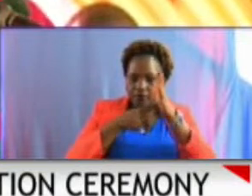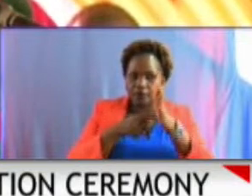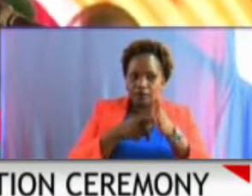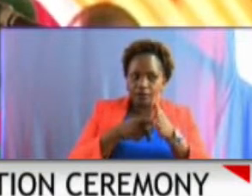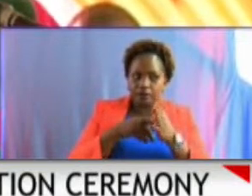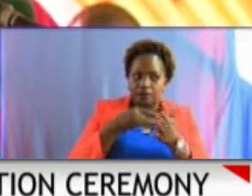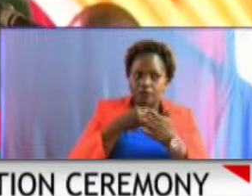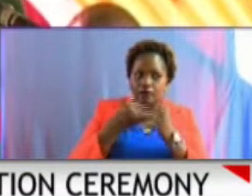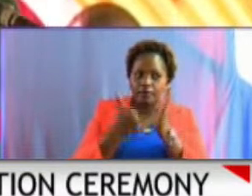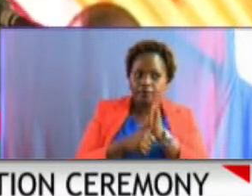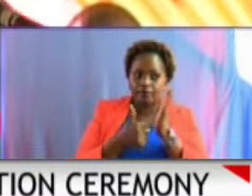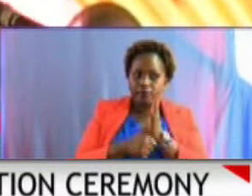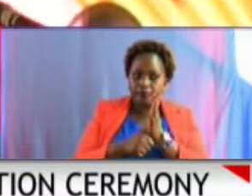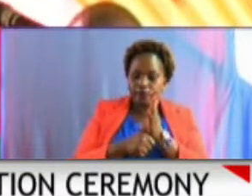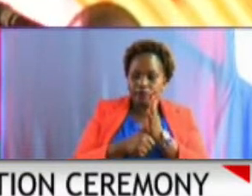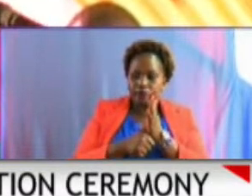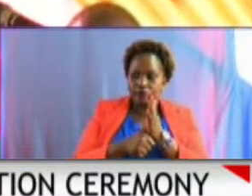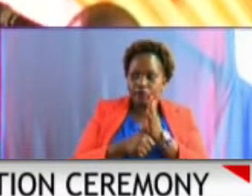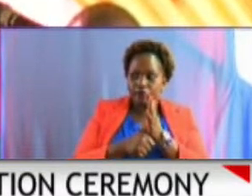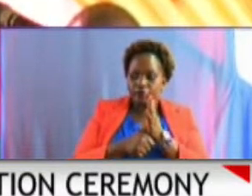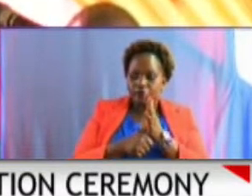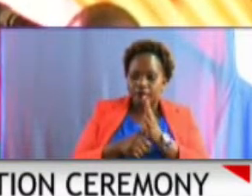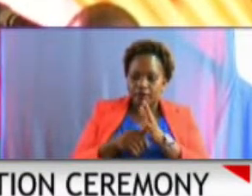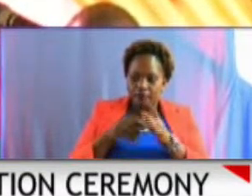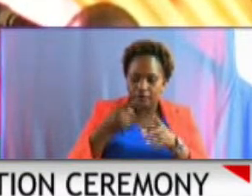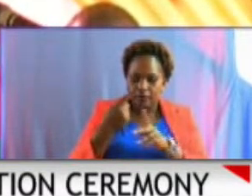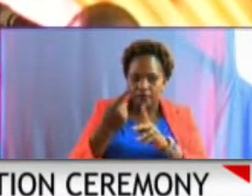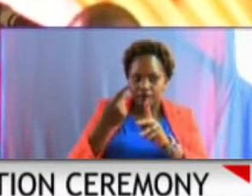societal problems through collaborations,